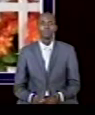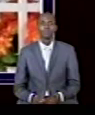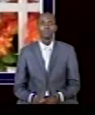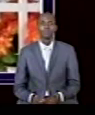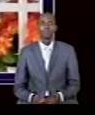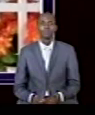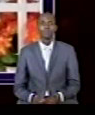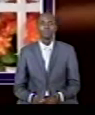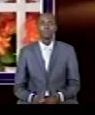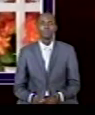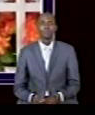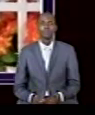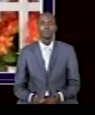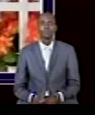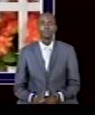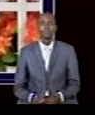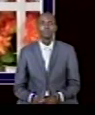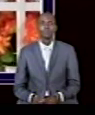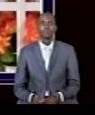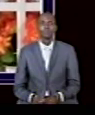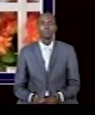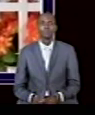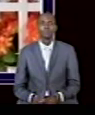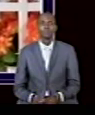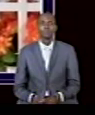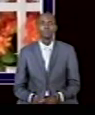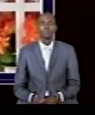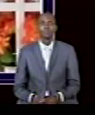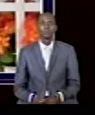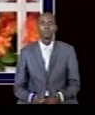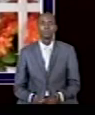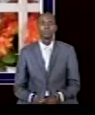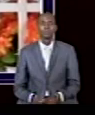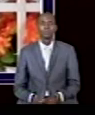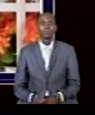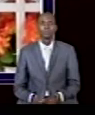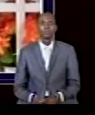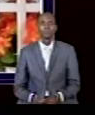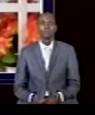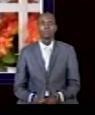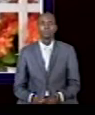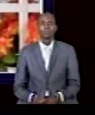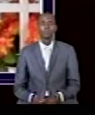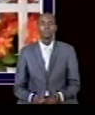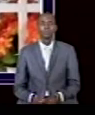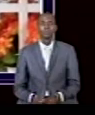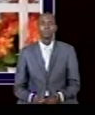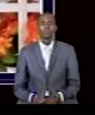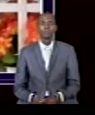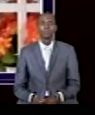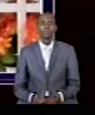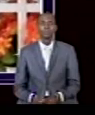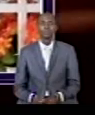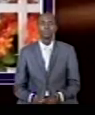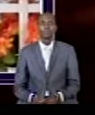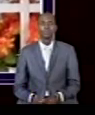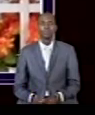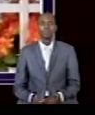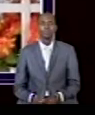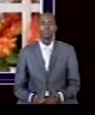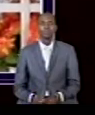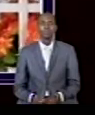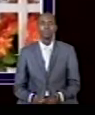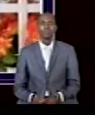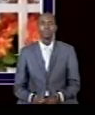apa. Ubiya ro mam biang mi tutu. Kem fono pasi. Amin boni nam dia ke kruser ro ke aiso. Kusen fiang eri bici